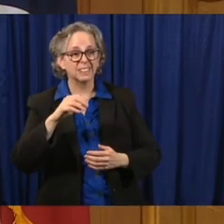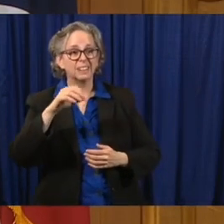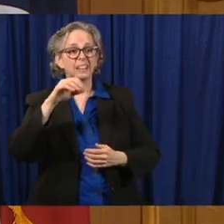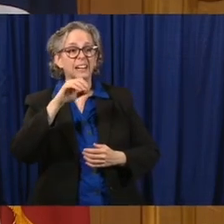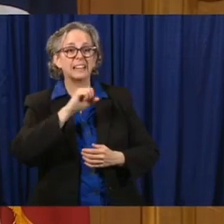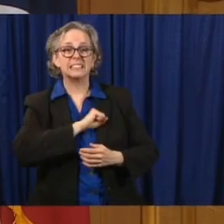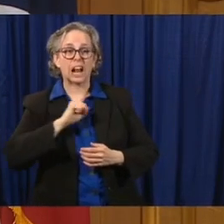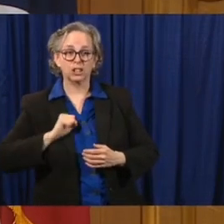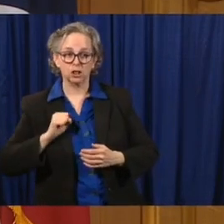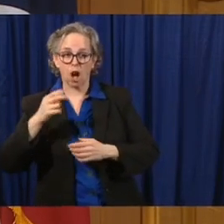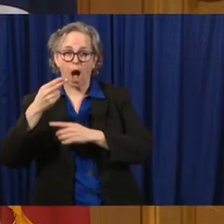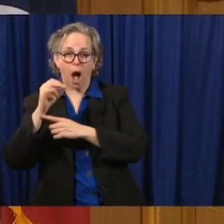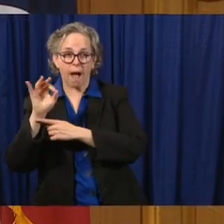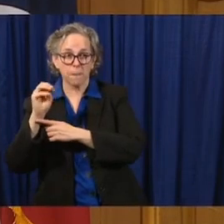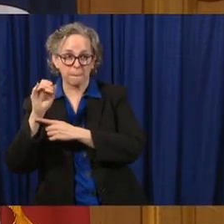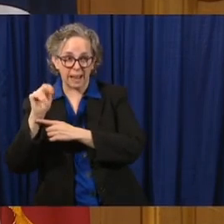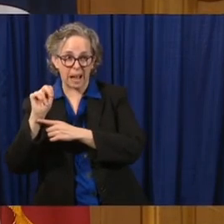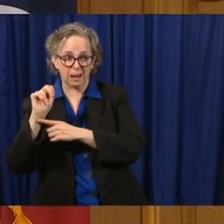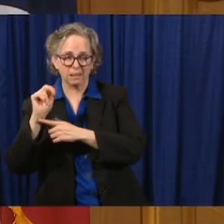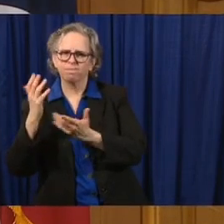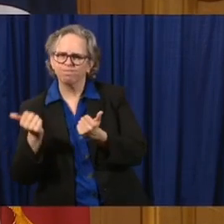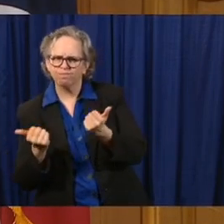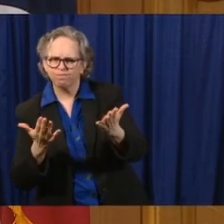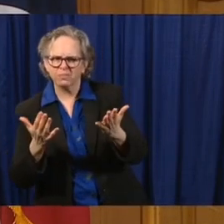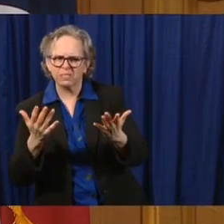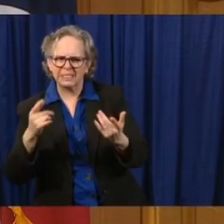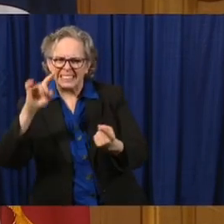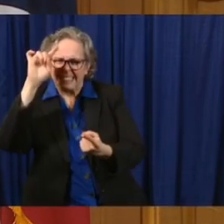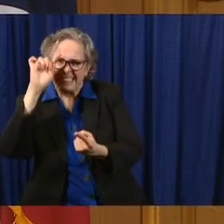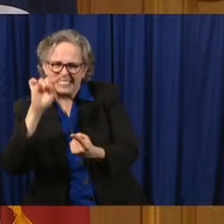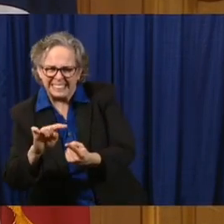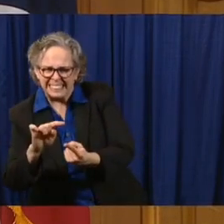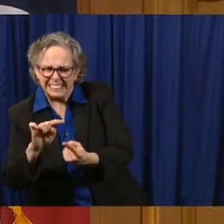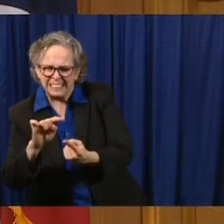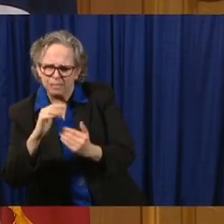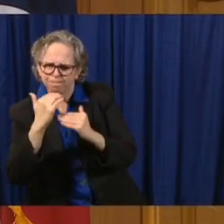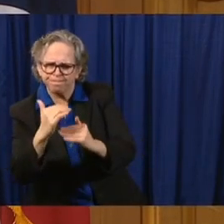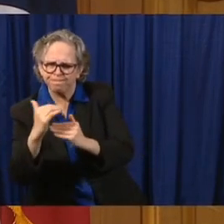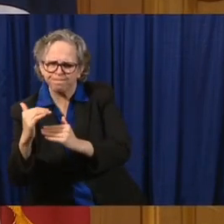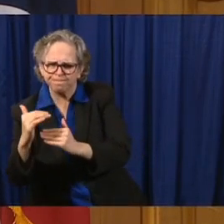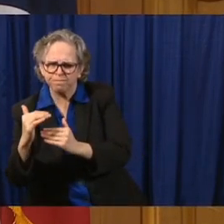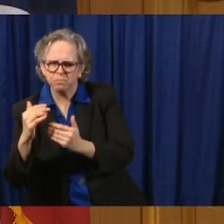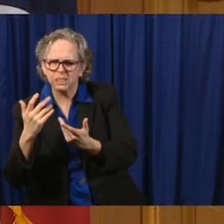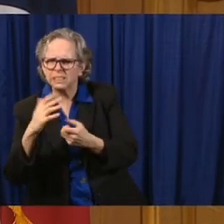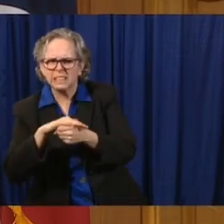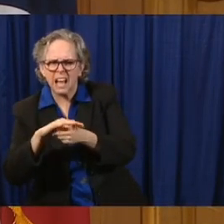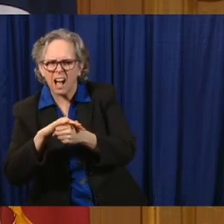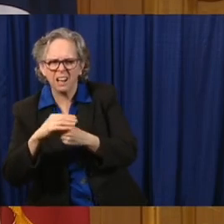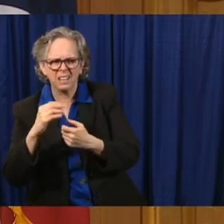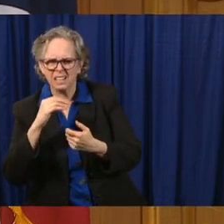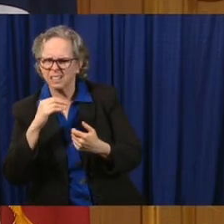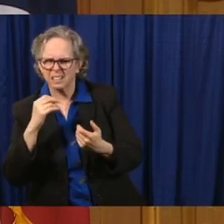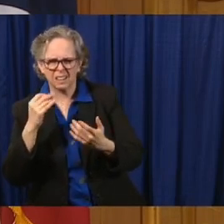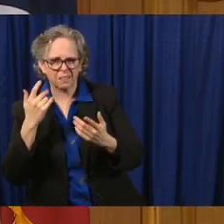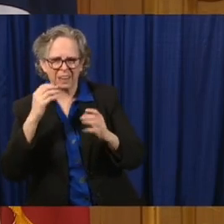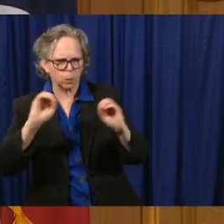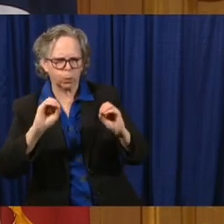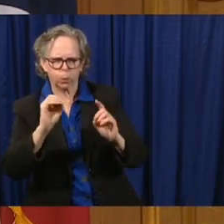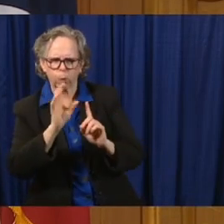this in a way that is a rational, thought-out approach as we move forward. And so I welcome